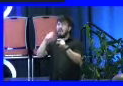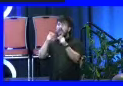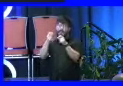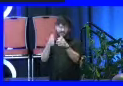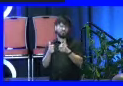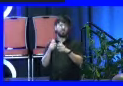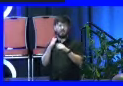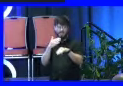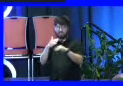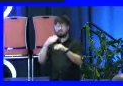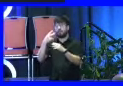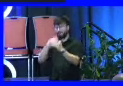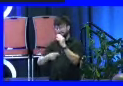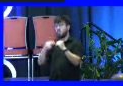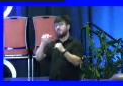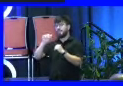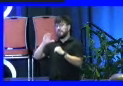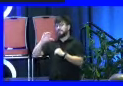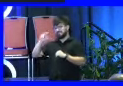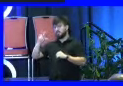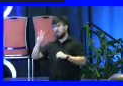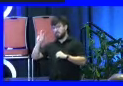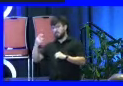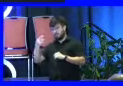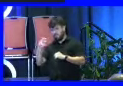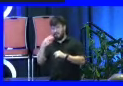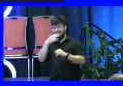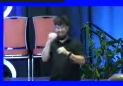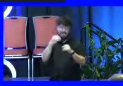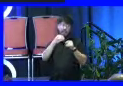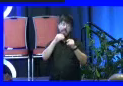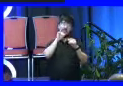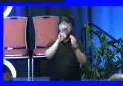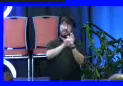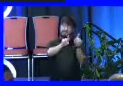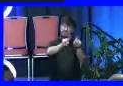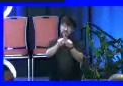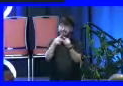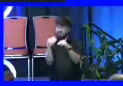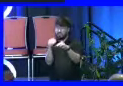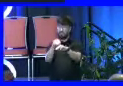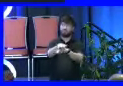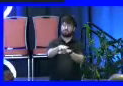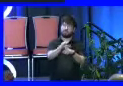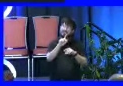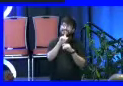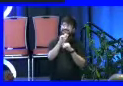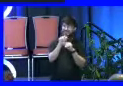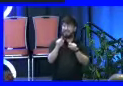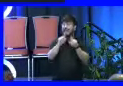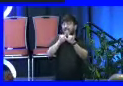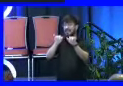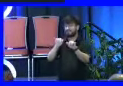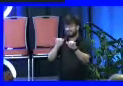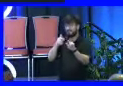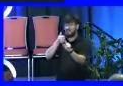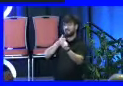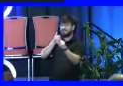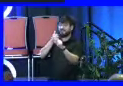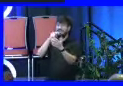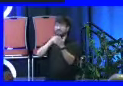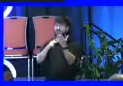Dwell AZ warehouse, indemnifying all of the data contributors, and also being the contract that's tied back to